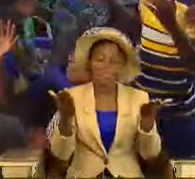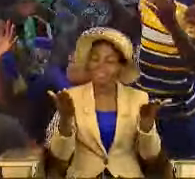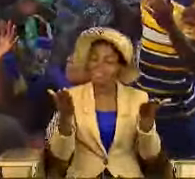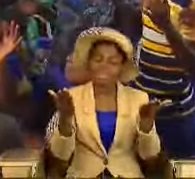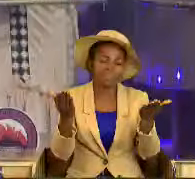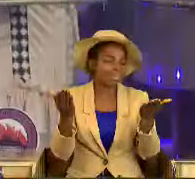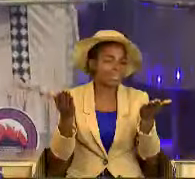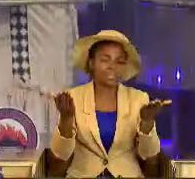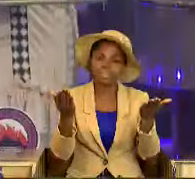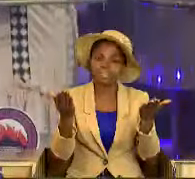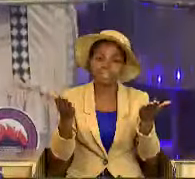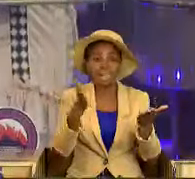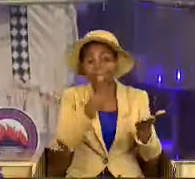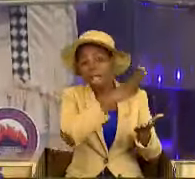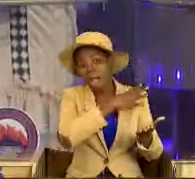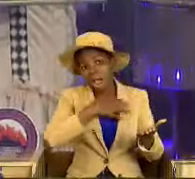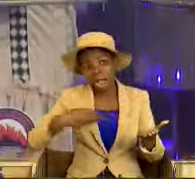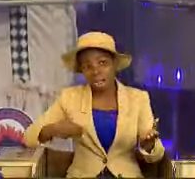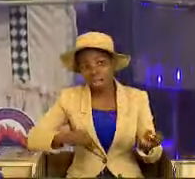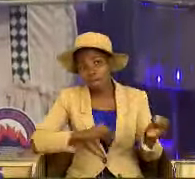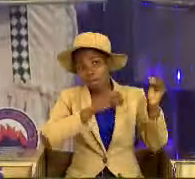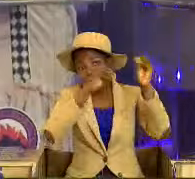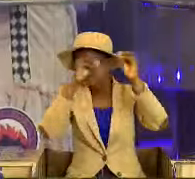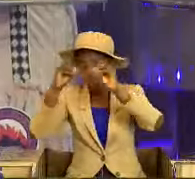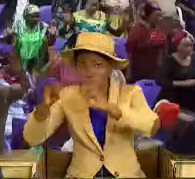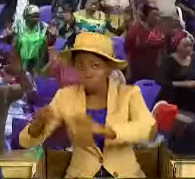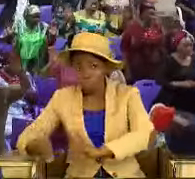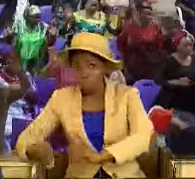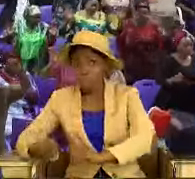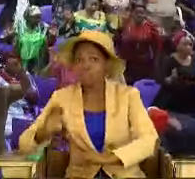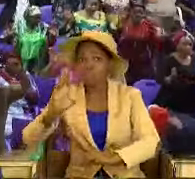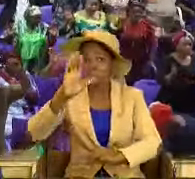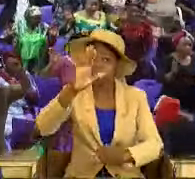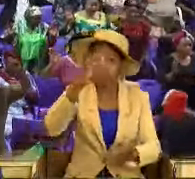arise and put your seal of